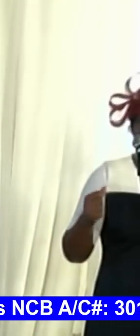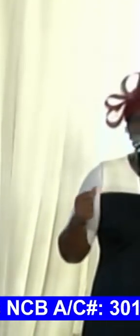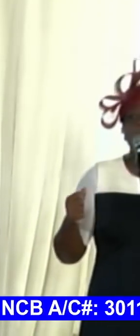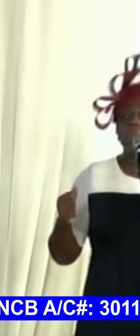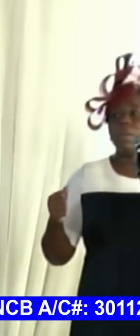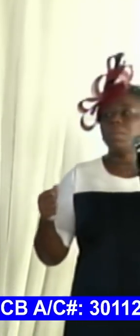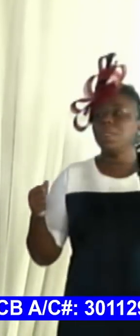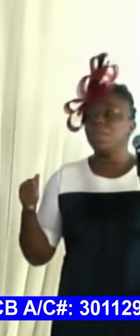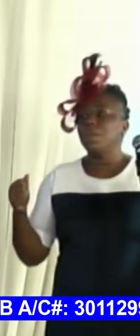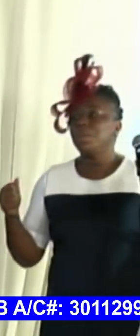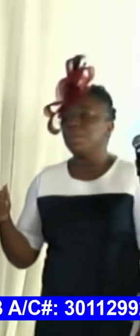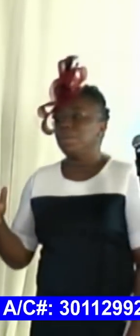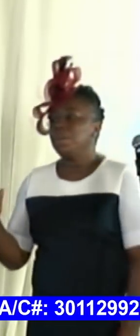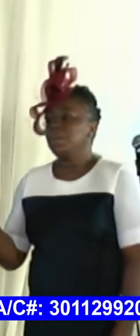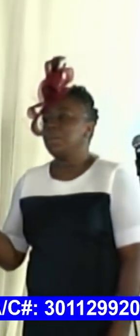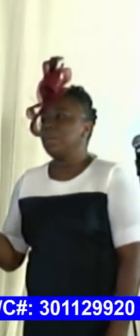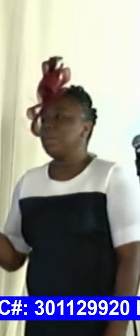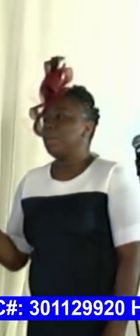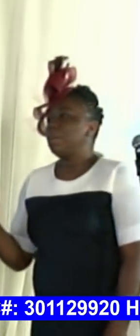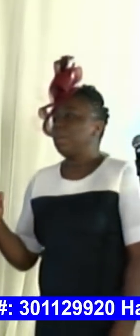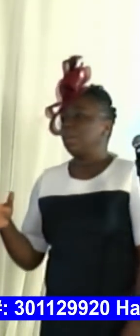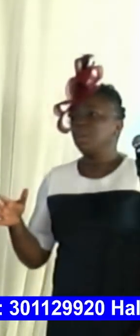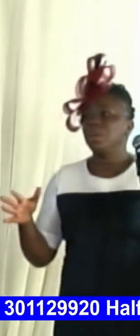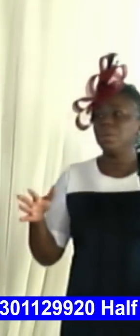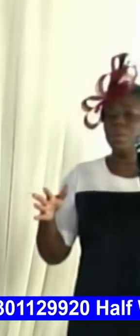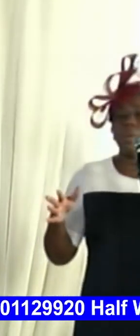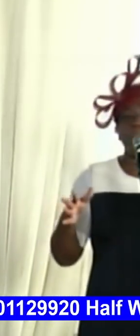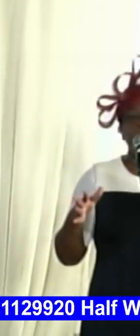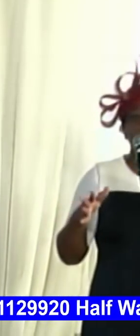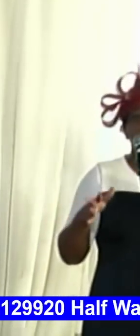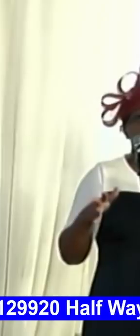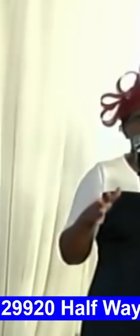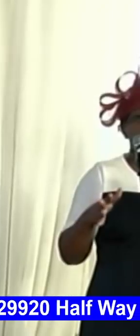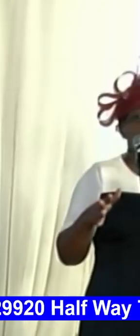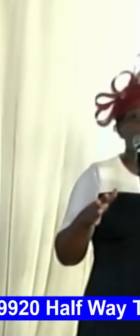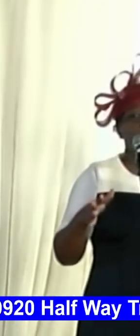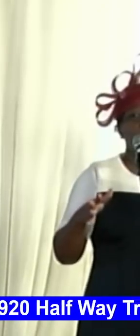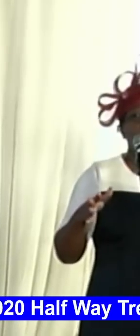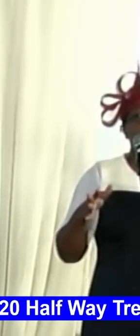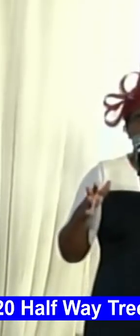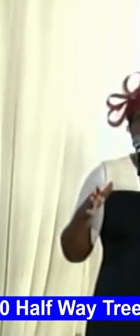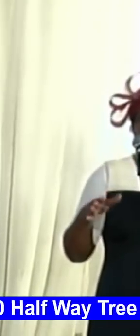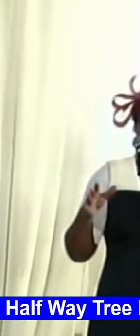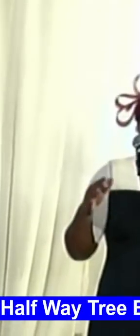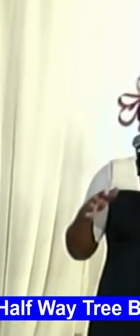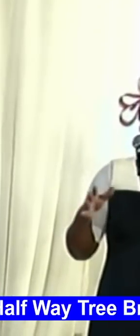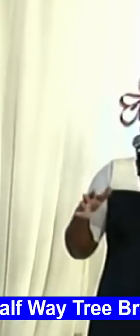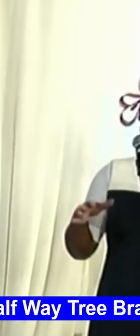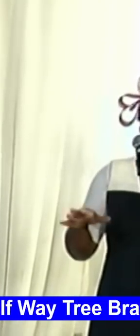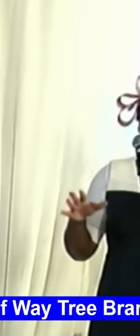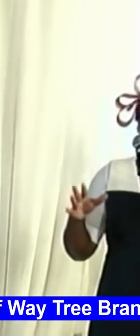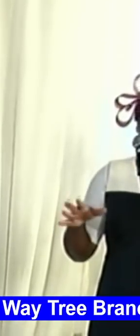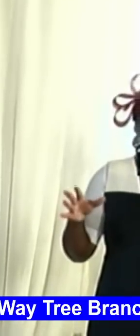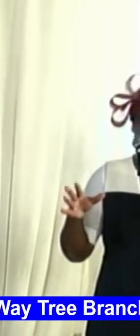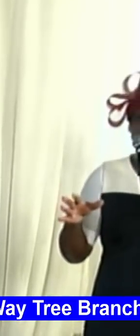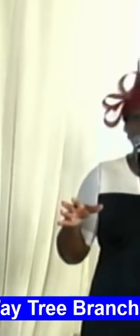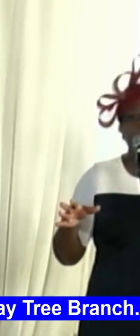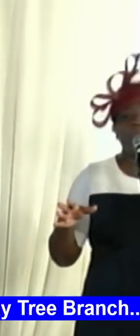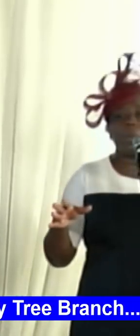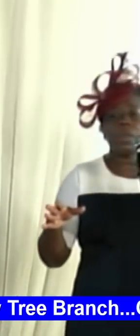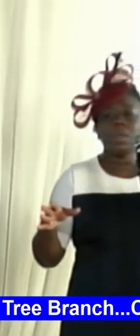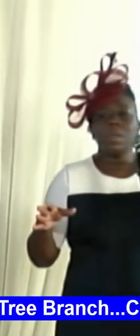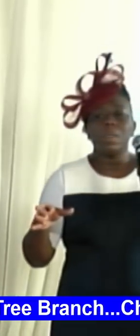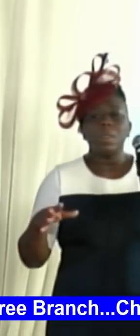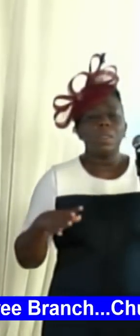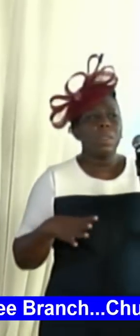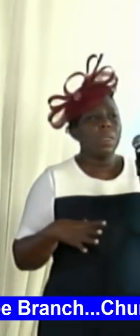To three children in this assembly, he's their father, their biological father. But to many, he's